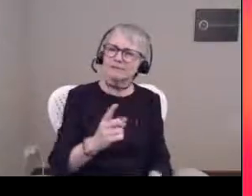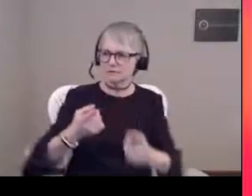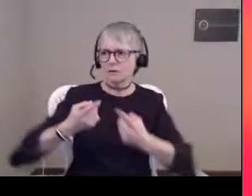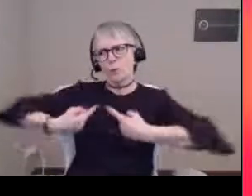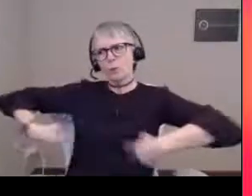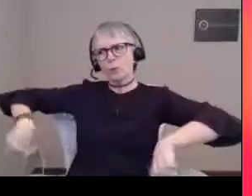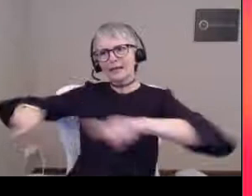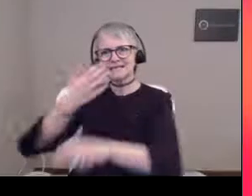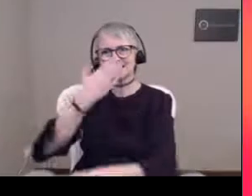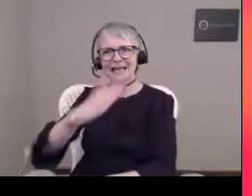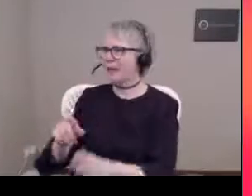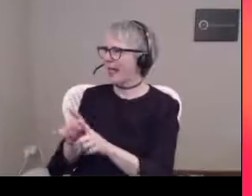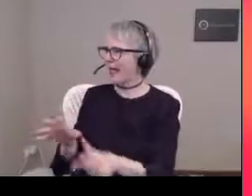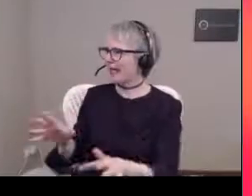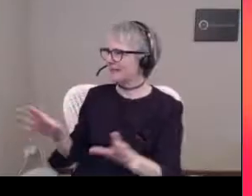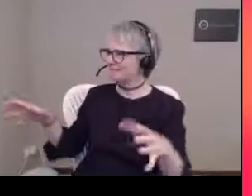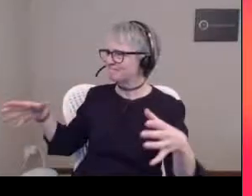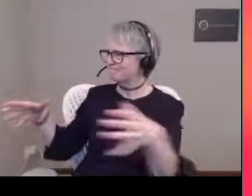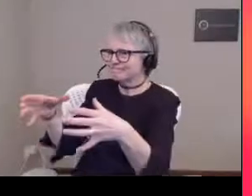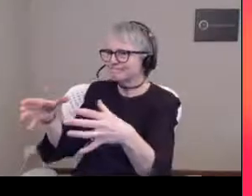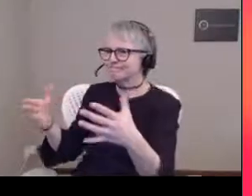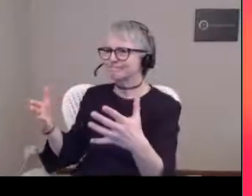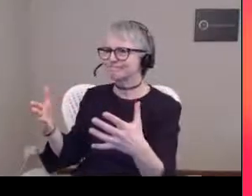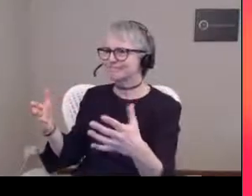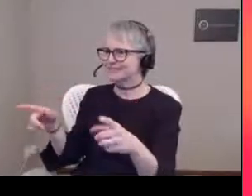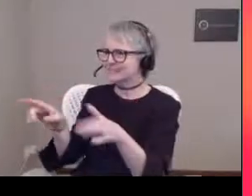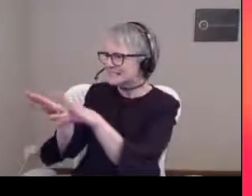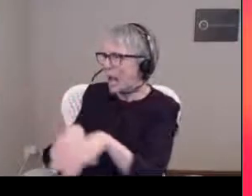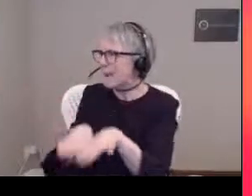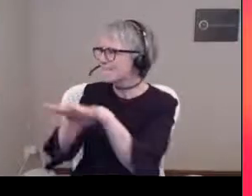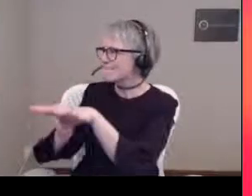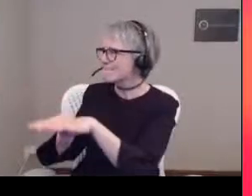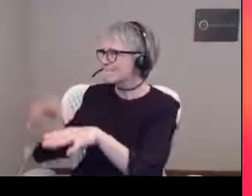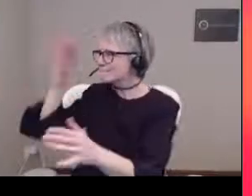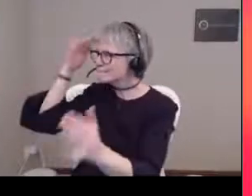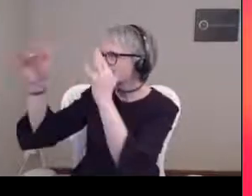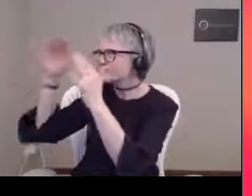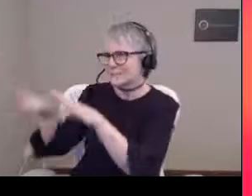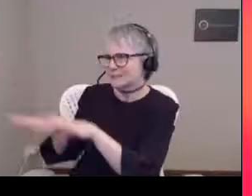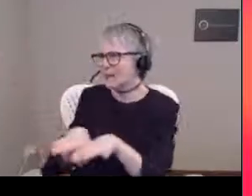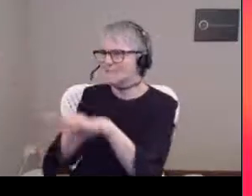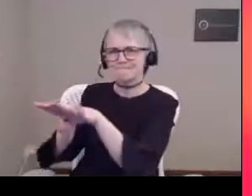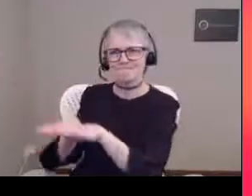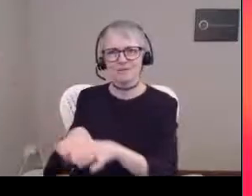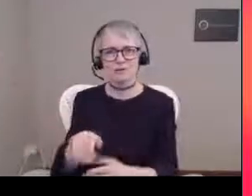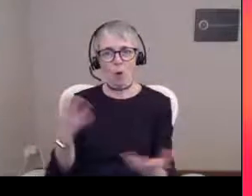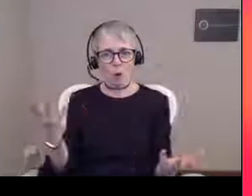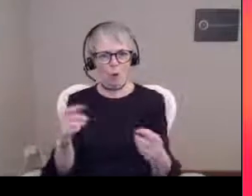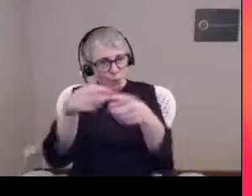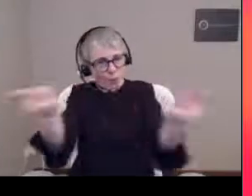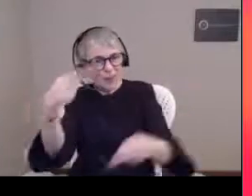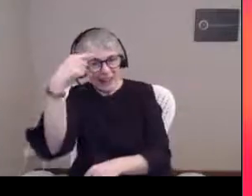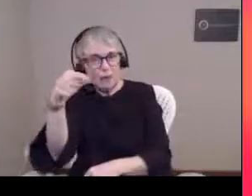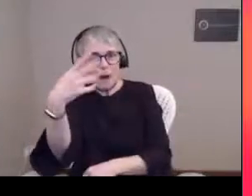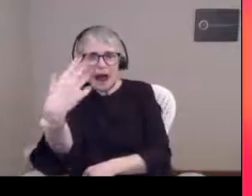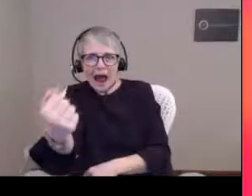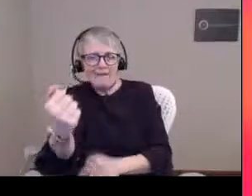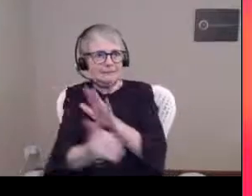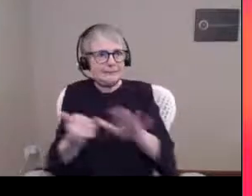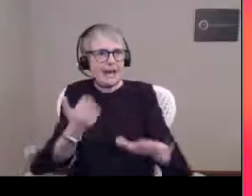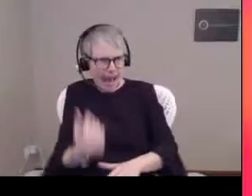journey together. So, you know, if you think you've got the right skills and you are passionate about our programs and want to be part of the